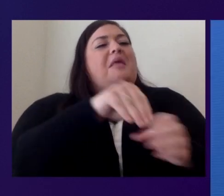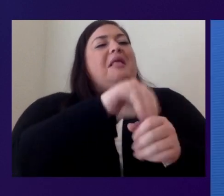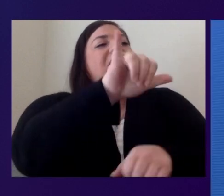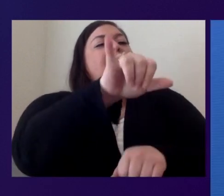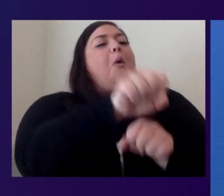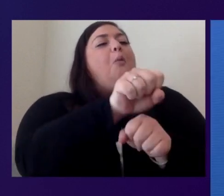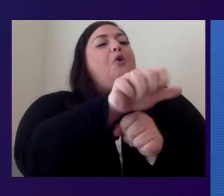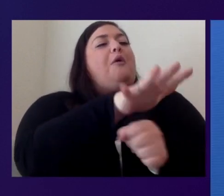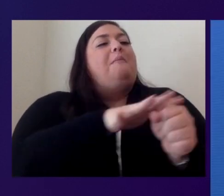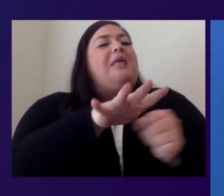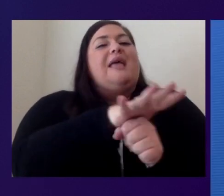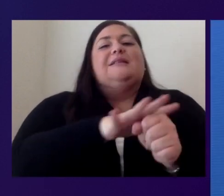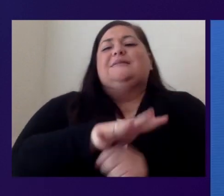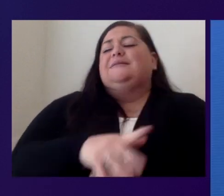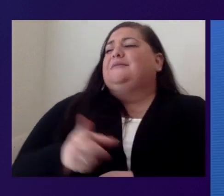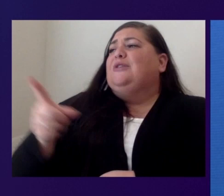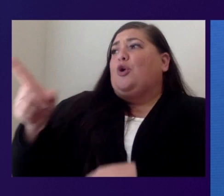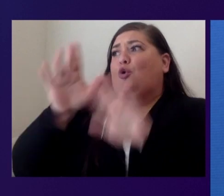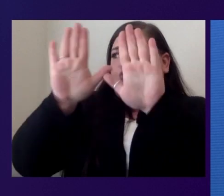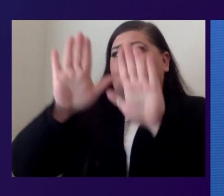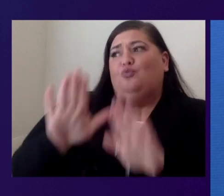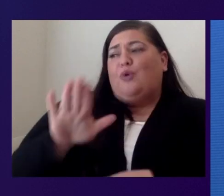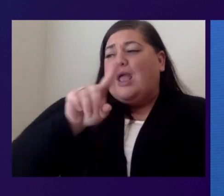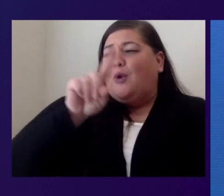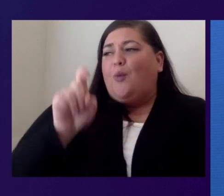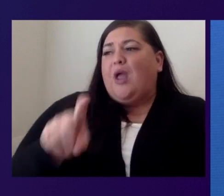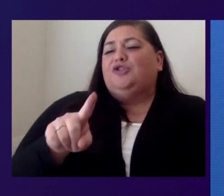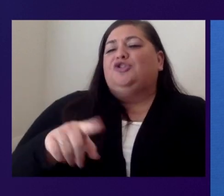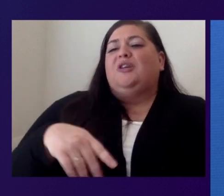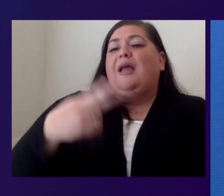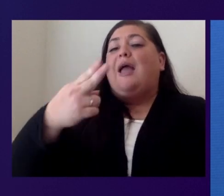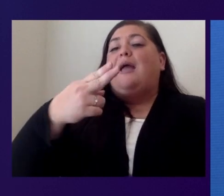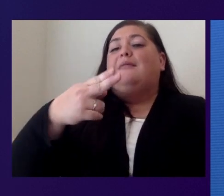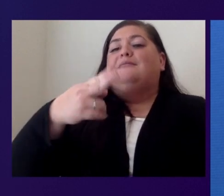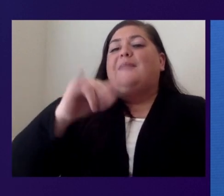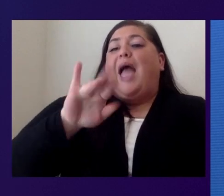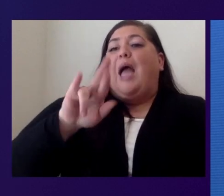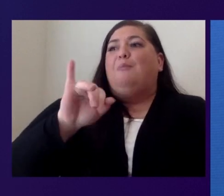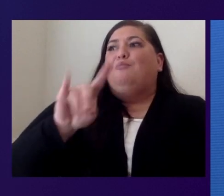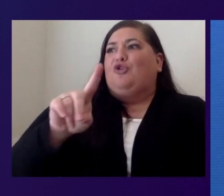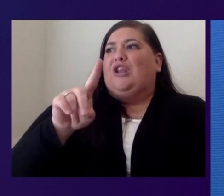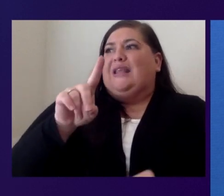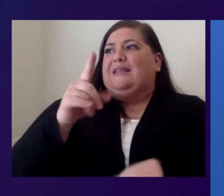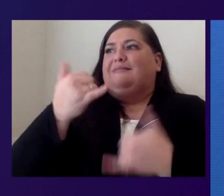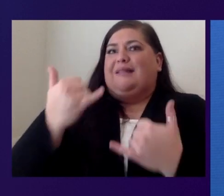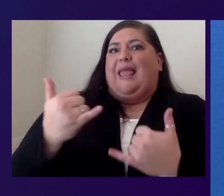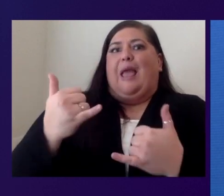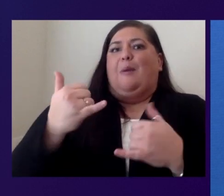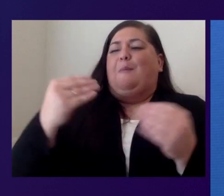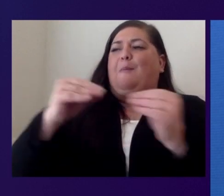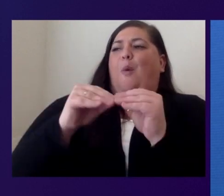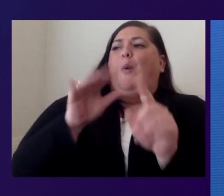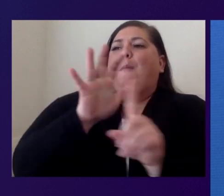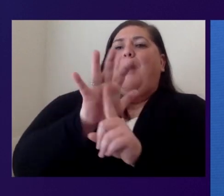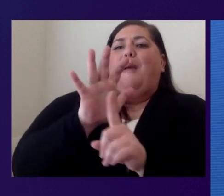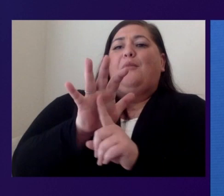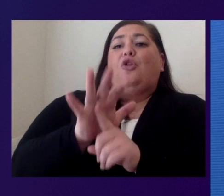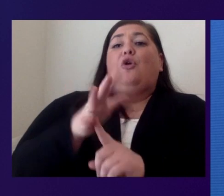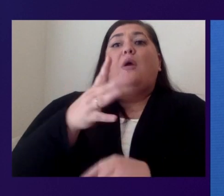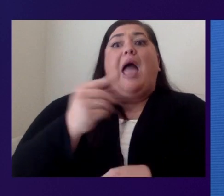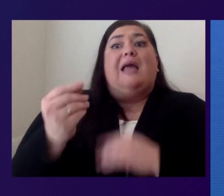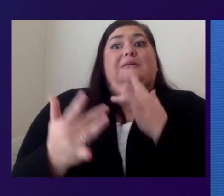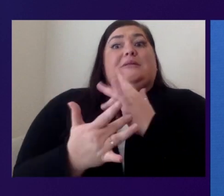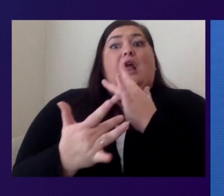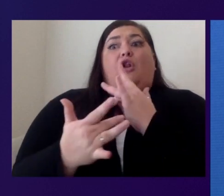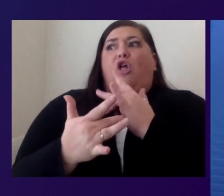question. As the hybrid work mode becomes more and more popular, and also as the technologies advance so